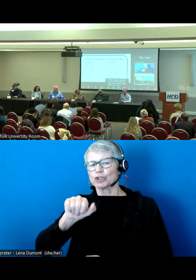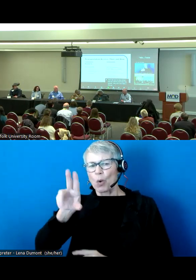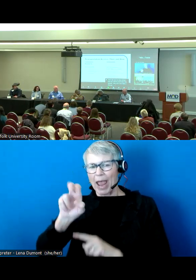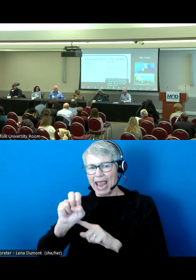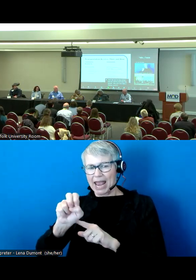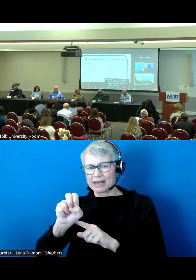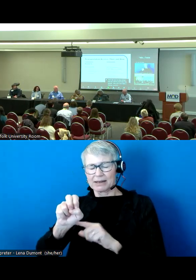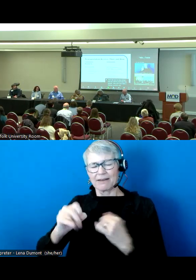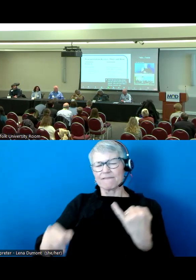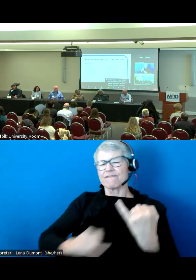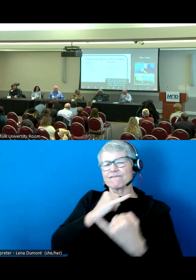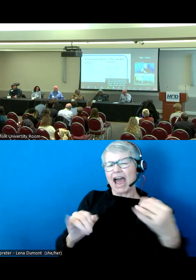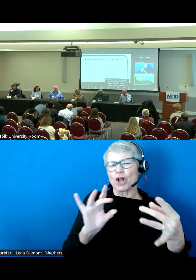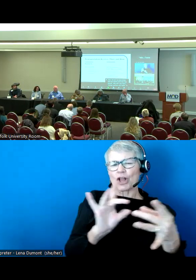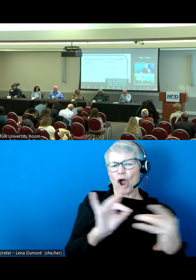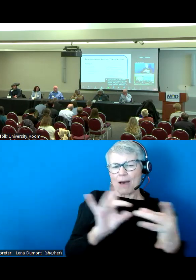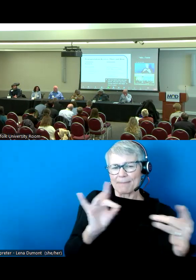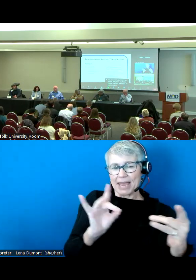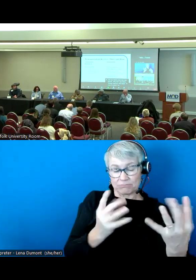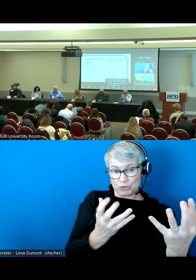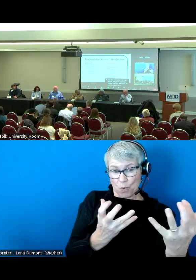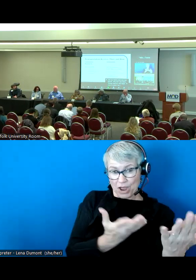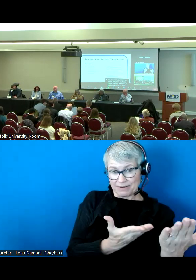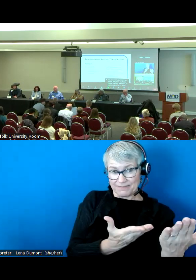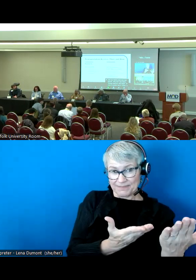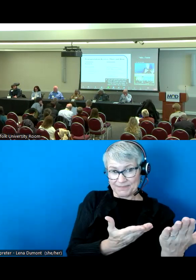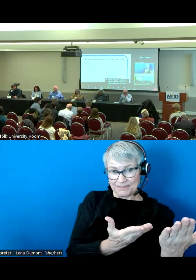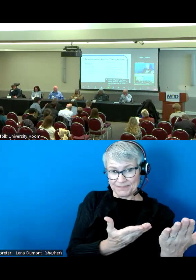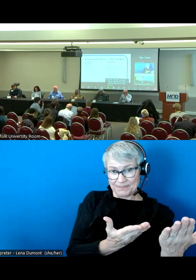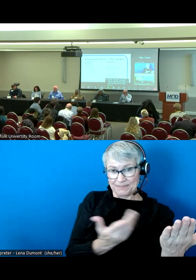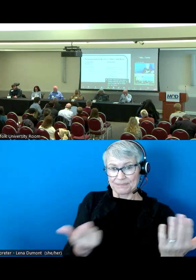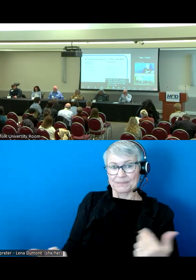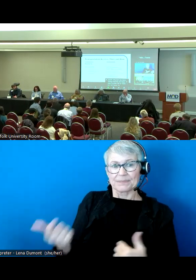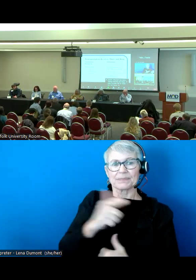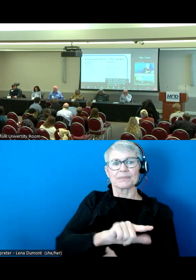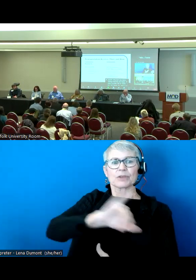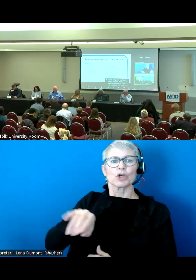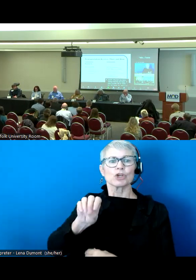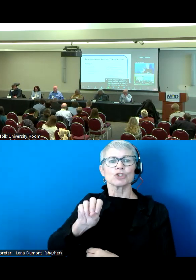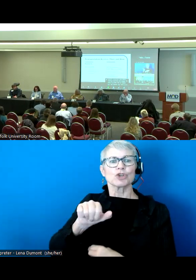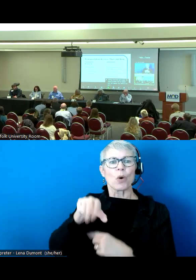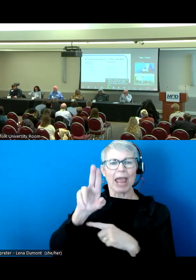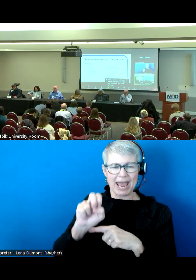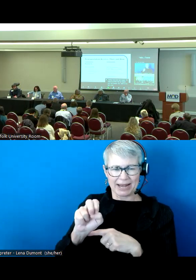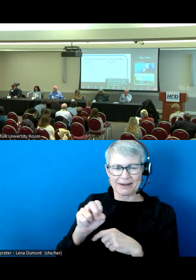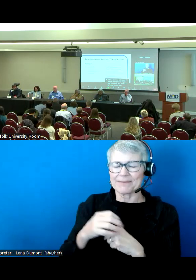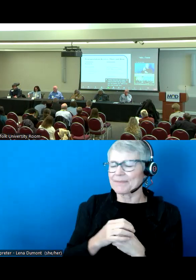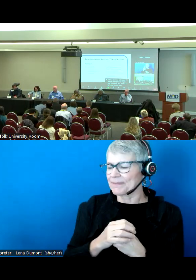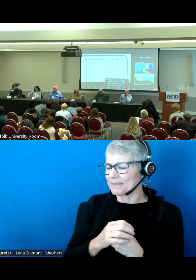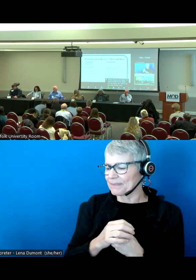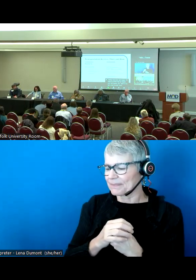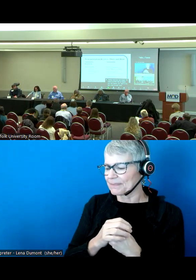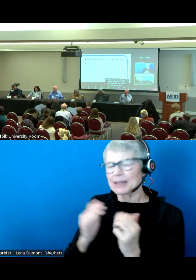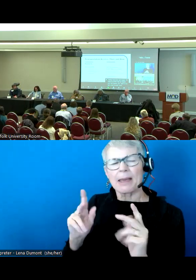maybe not. But Joanne, you wanted to say a final thought here. One of the things that I've been frequently asked is,